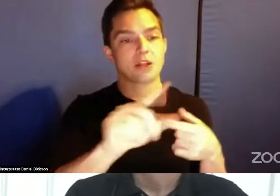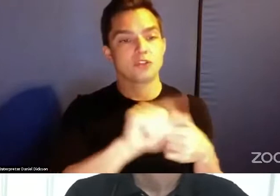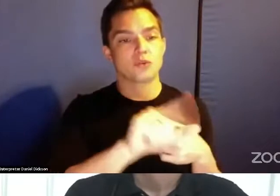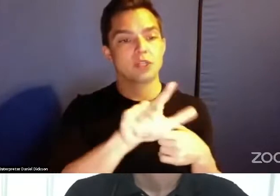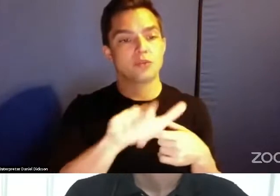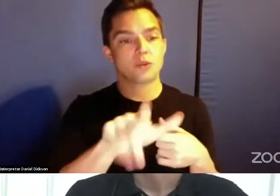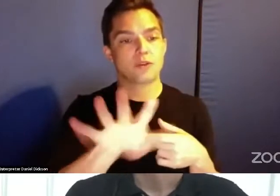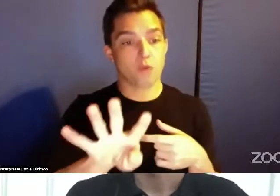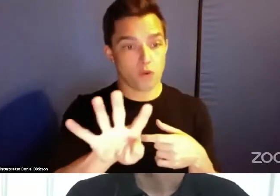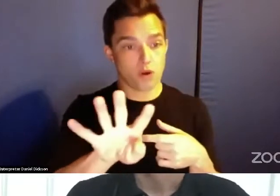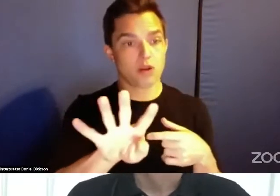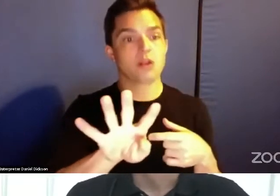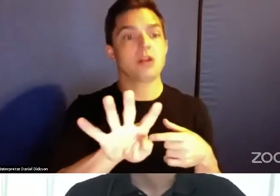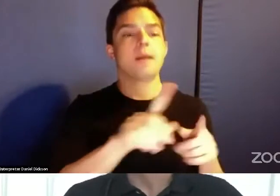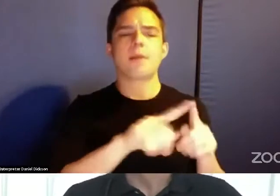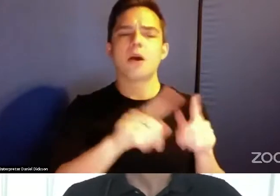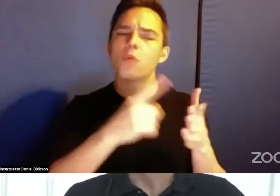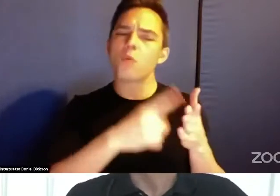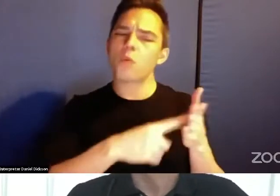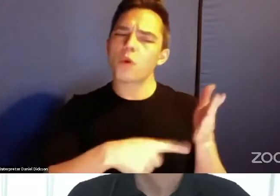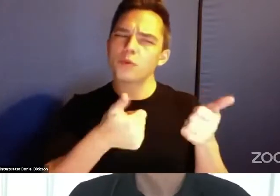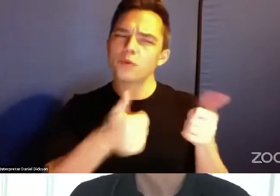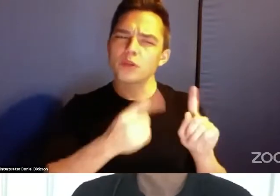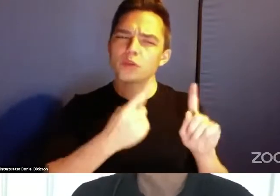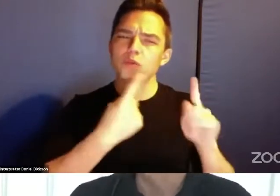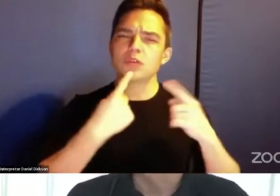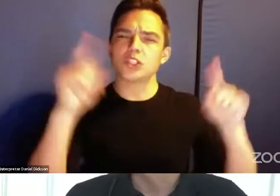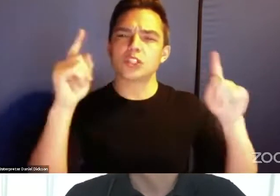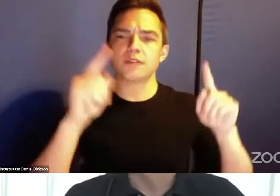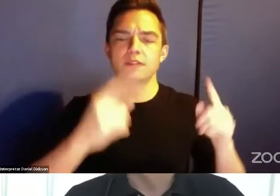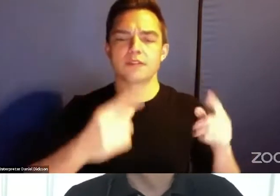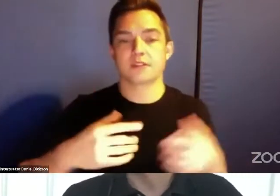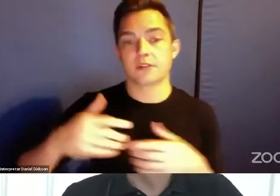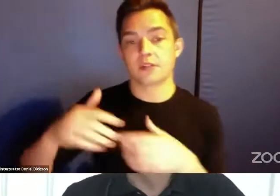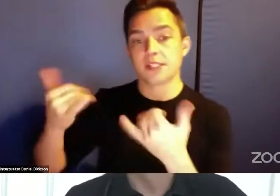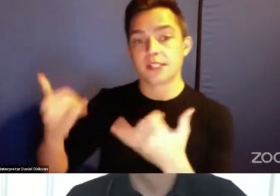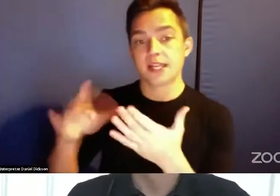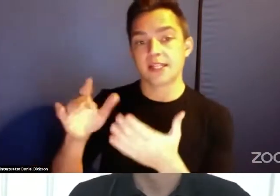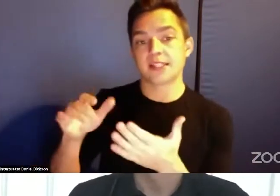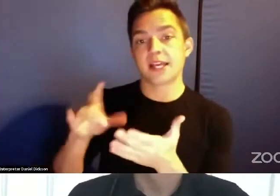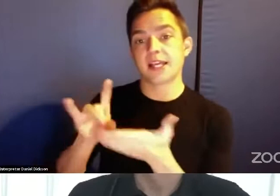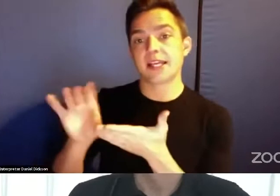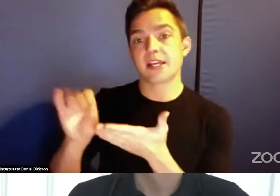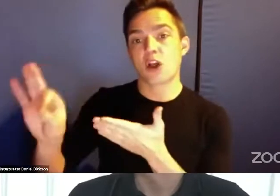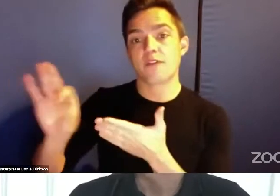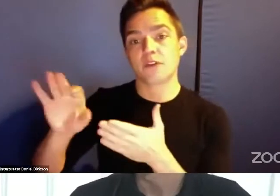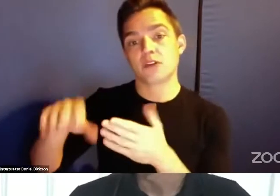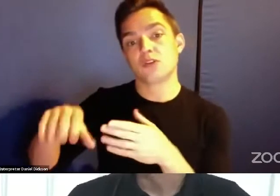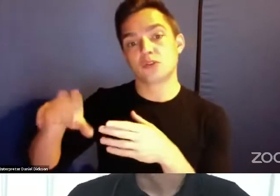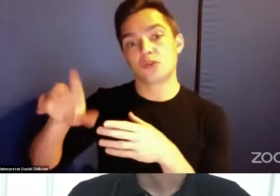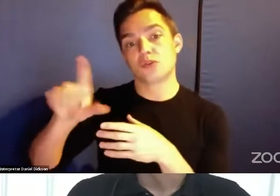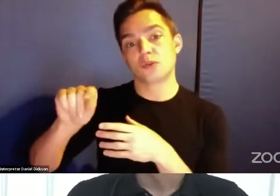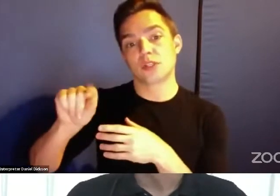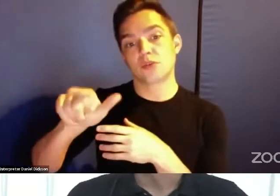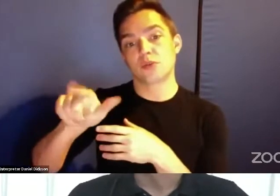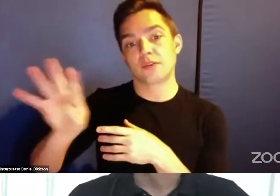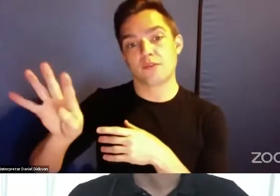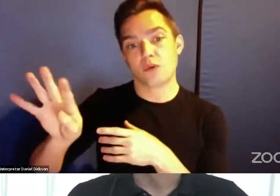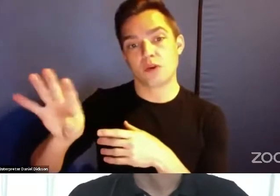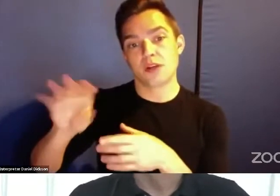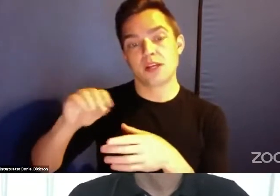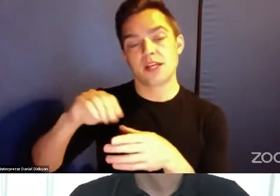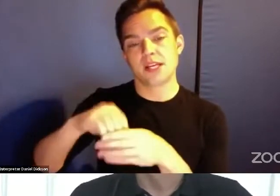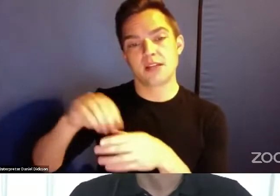trying to achieve? Yes, what we have today is the kickoff to the road to 2024 in the wheelchair discipline. So we have